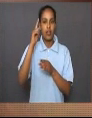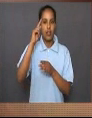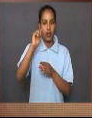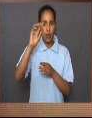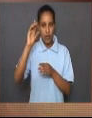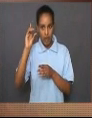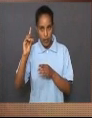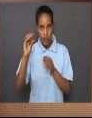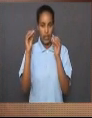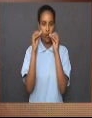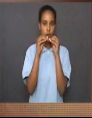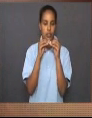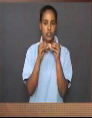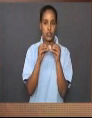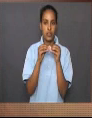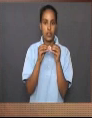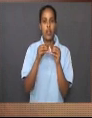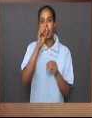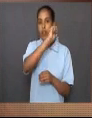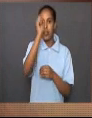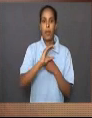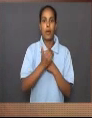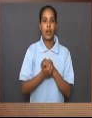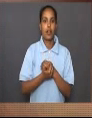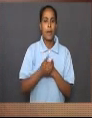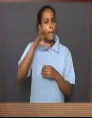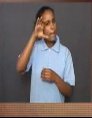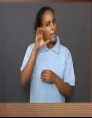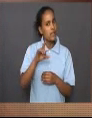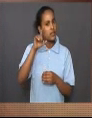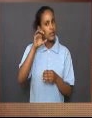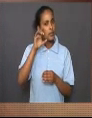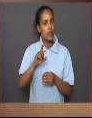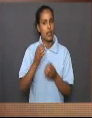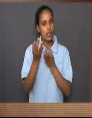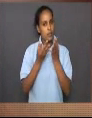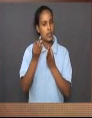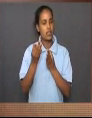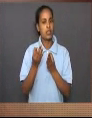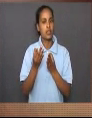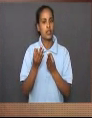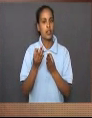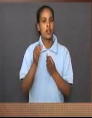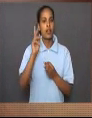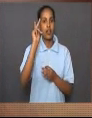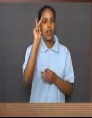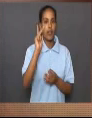thermodynamic calculations, temperature must be expressed in